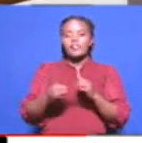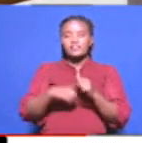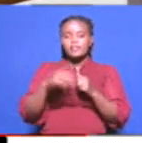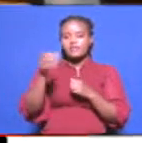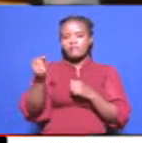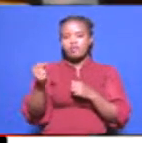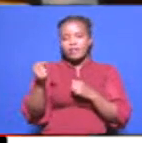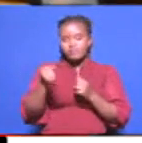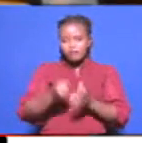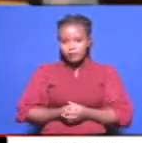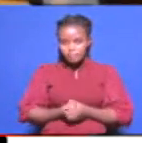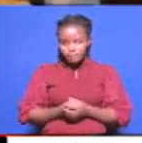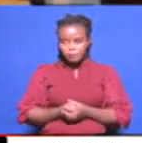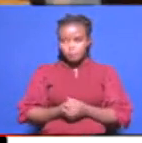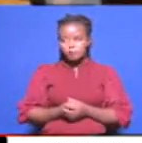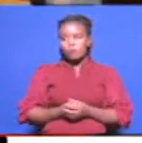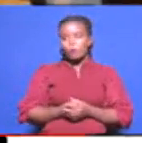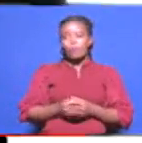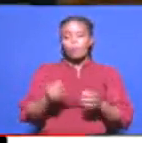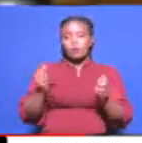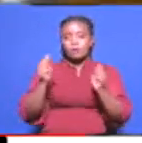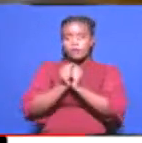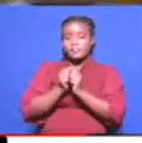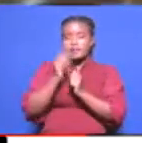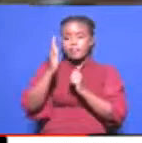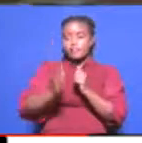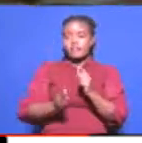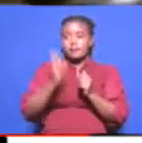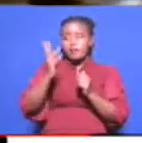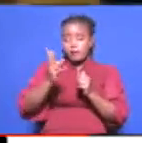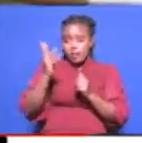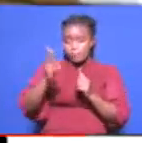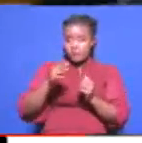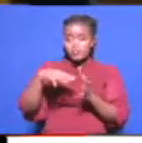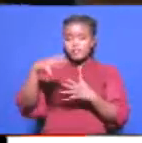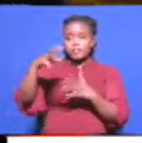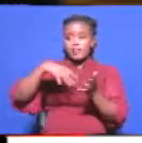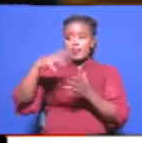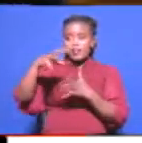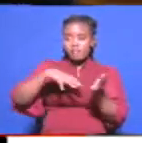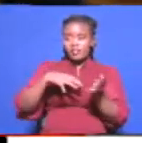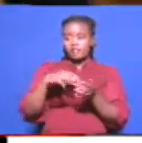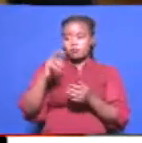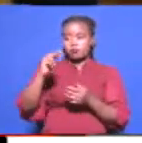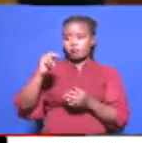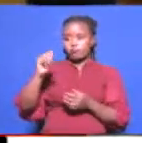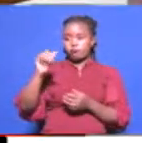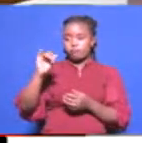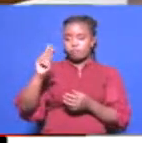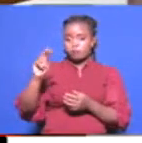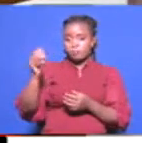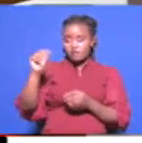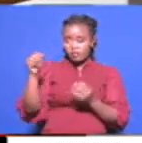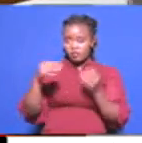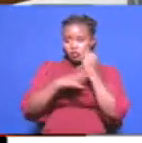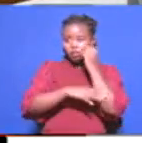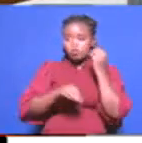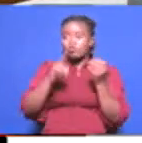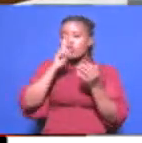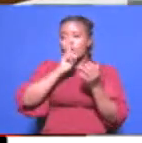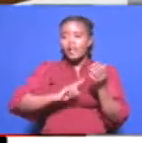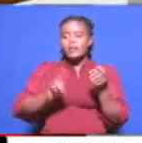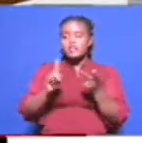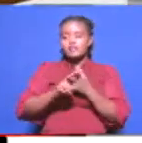shillings. On the 10th of April at Naivas Development House supermarket, he stole some rice, honey, tea